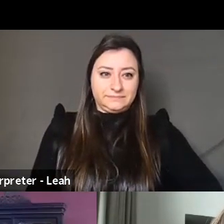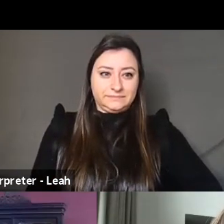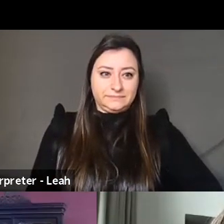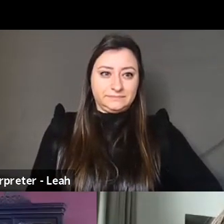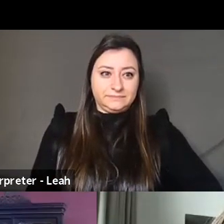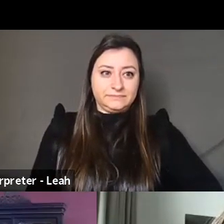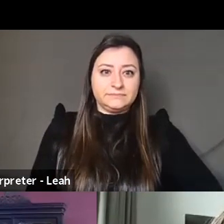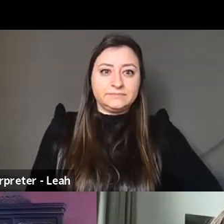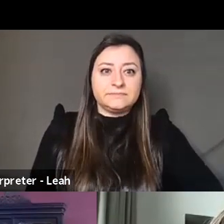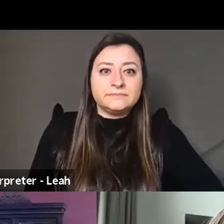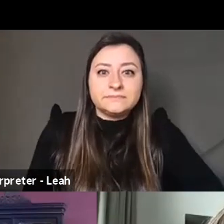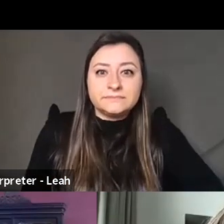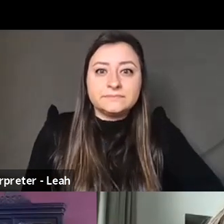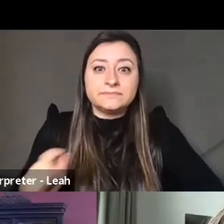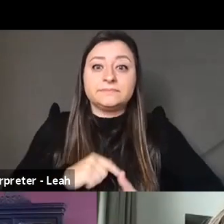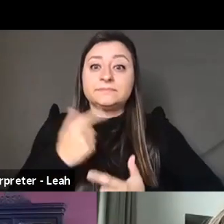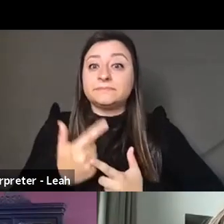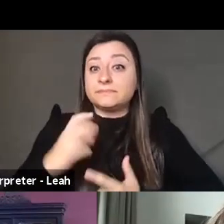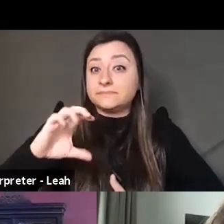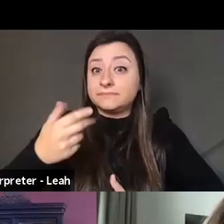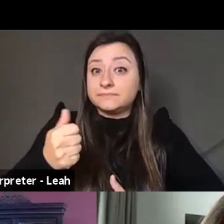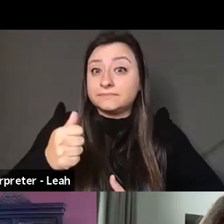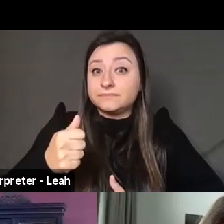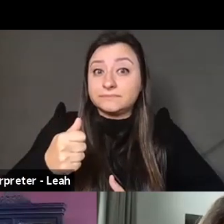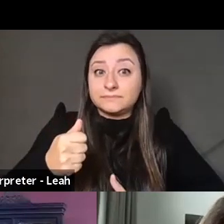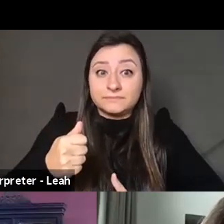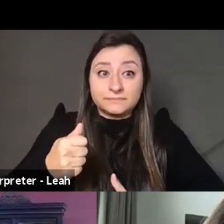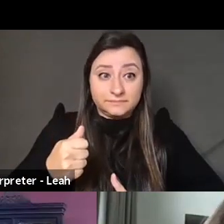Ahla sahla fike, Charles.